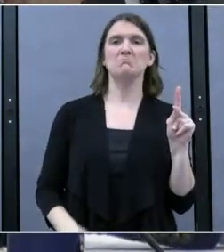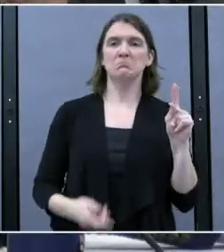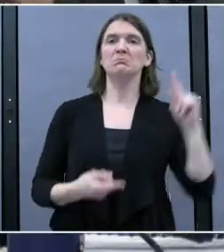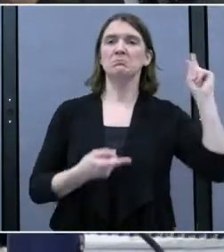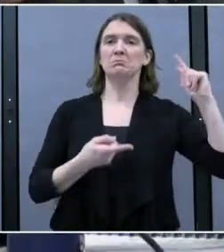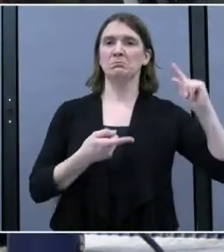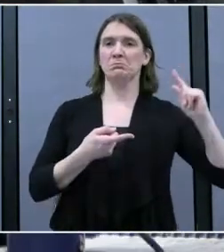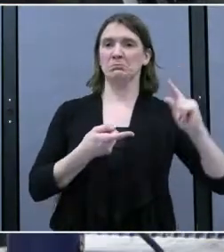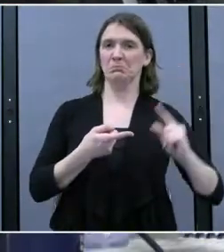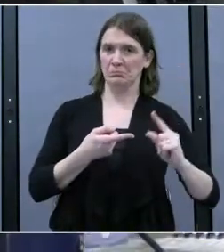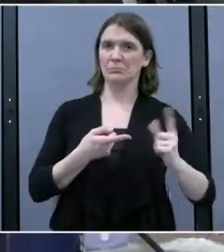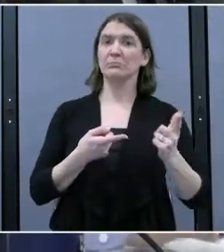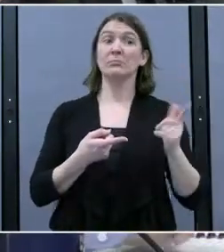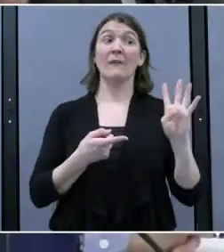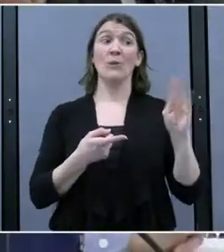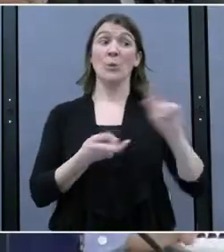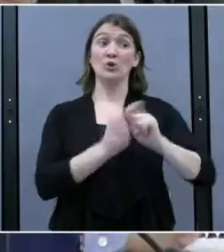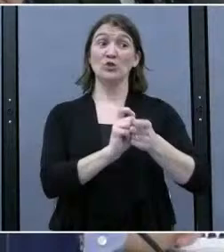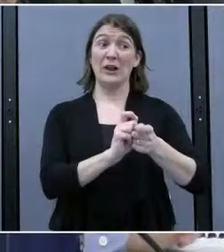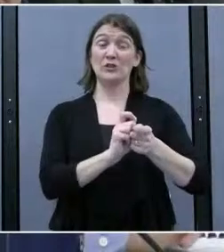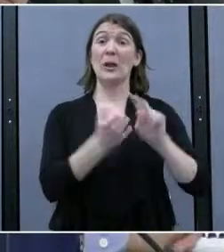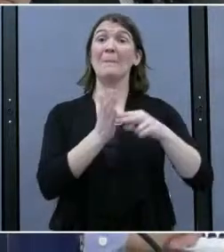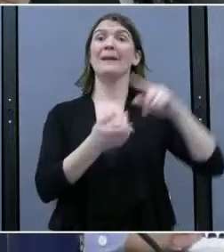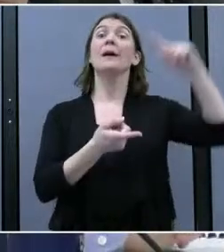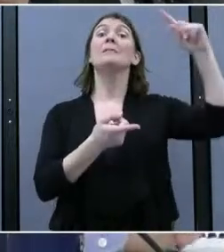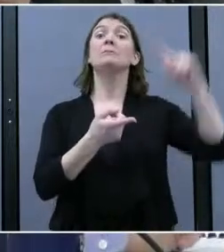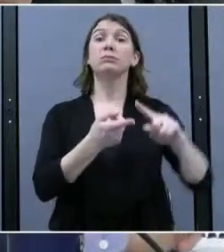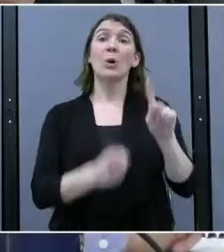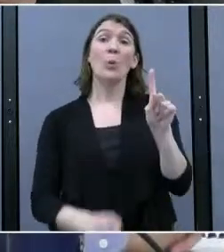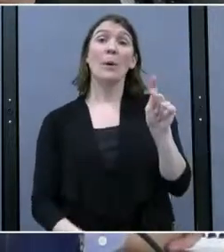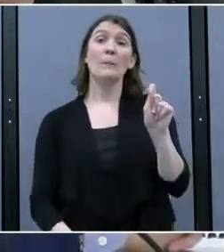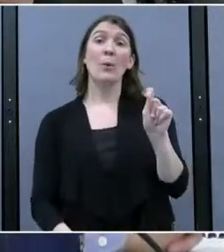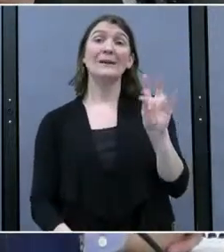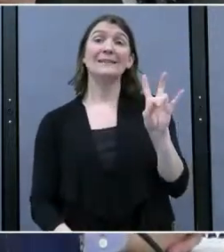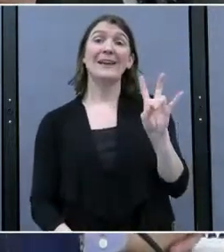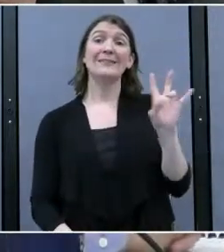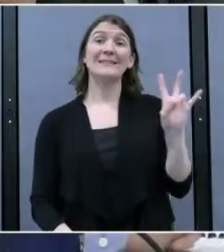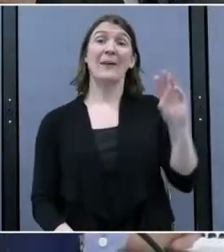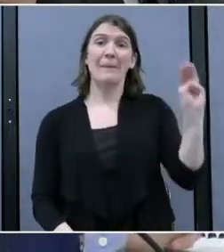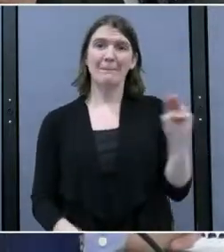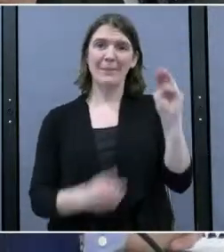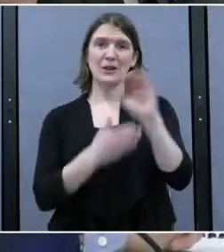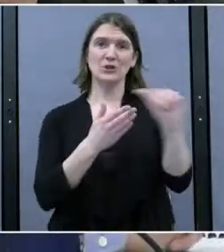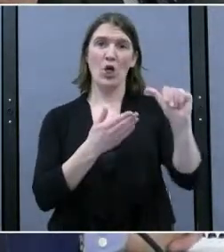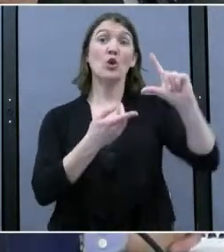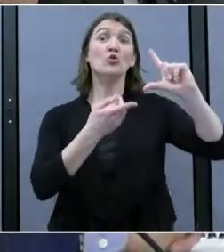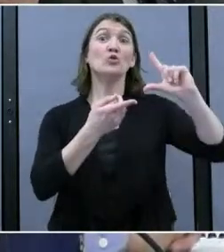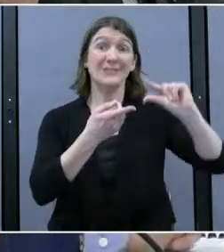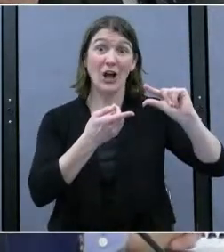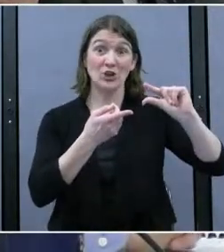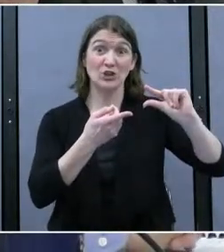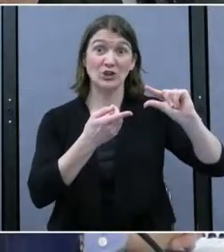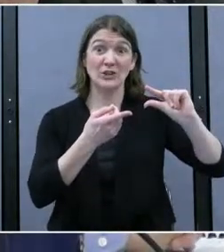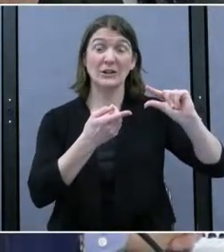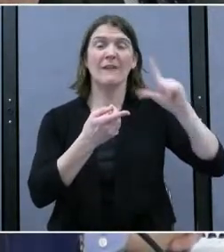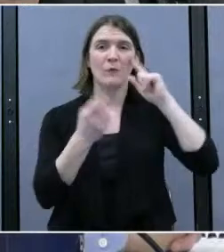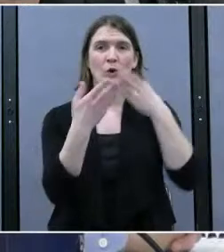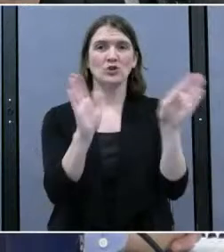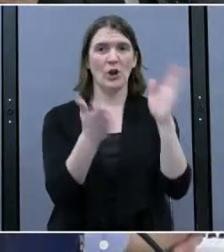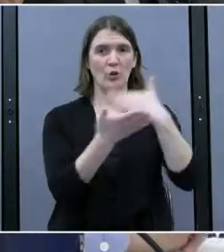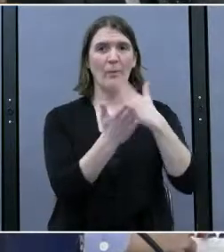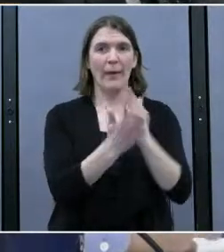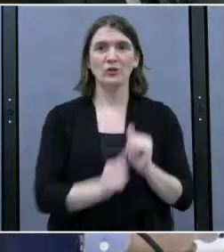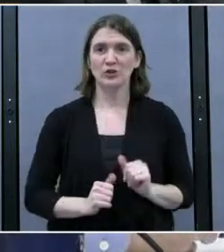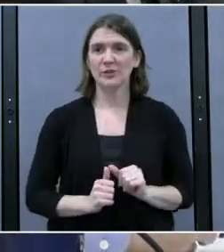The 41 changes resulted in a $1.77 million reduction in the general fund